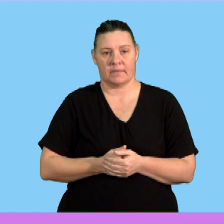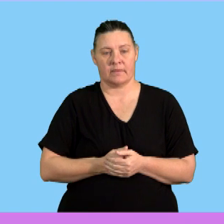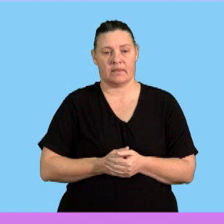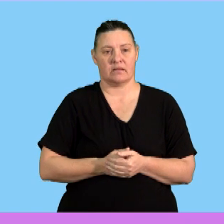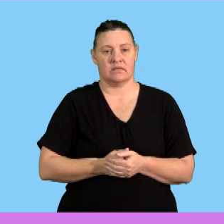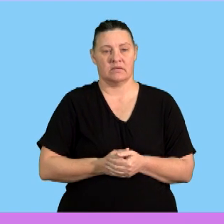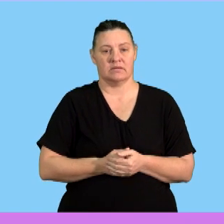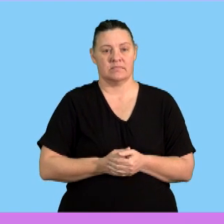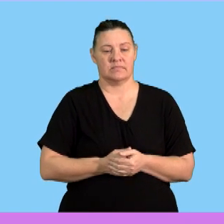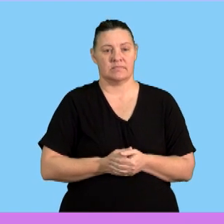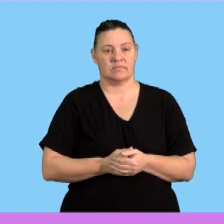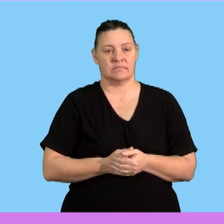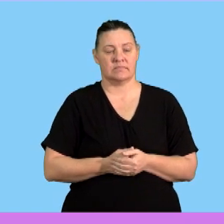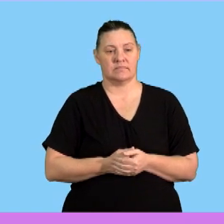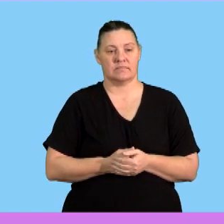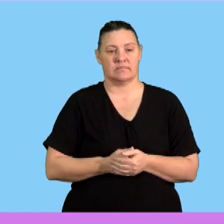countertop.